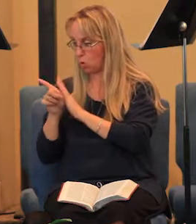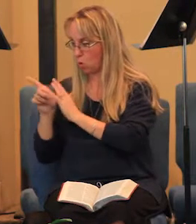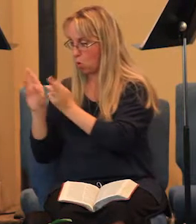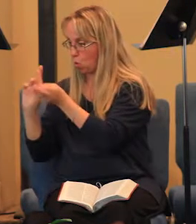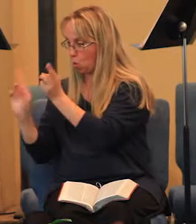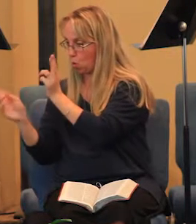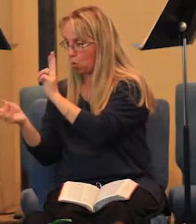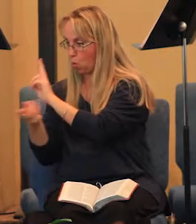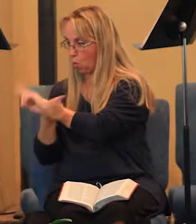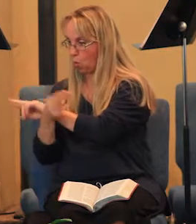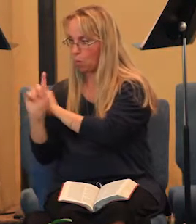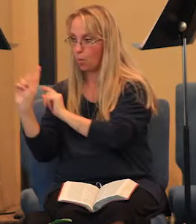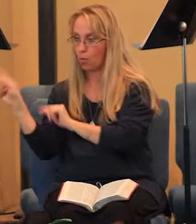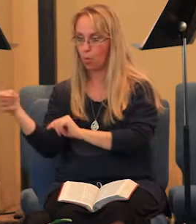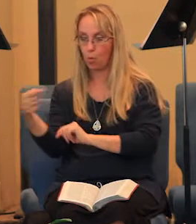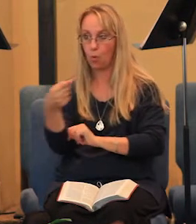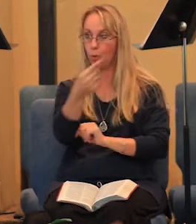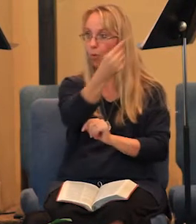right direction.